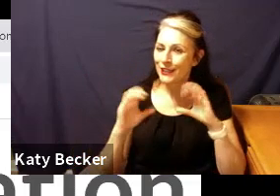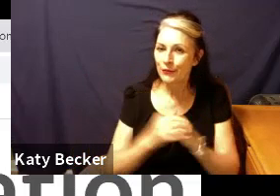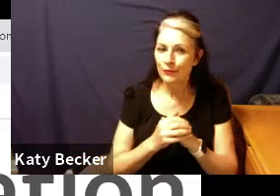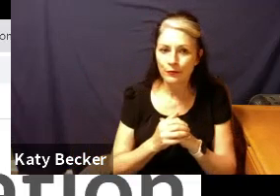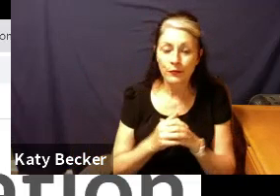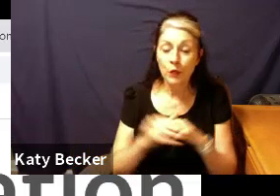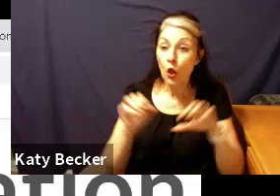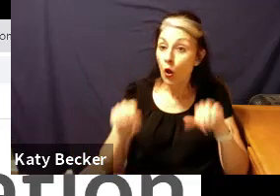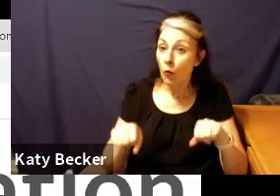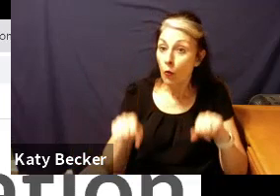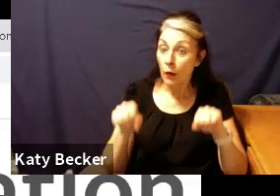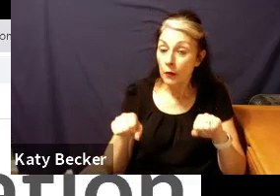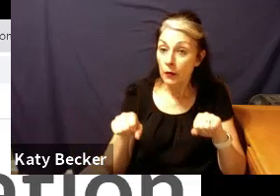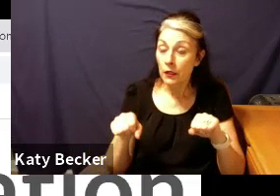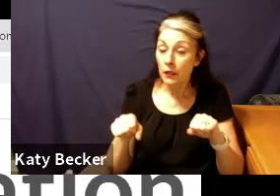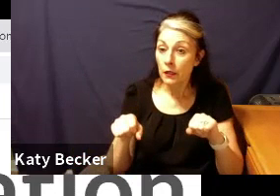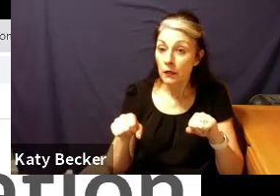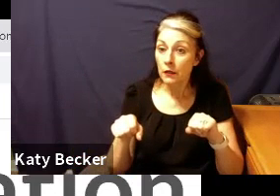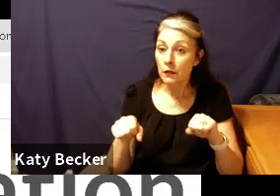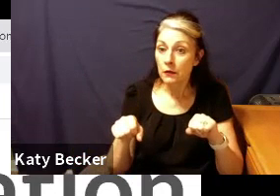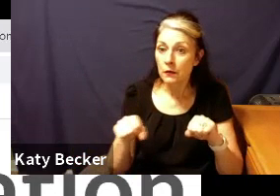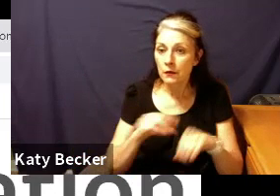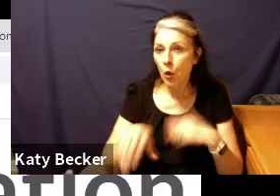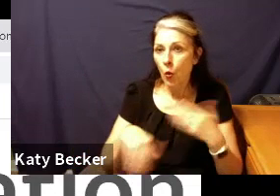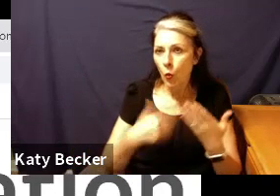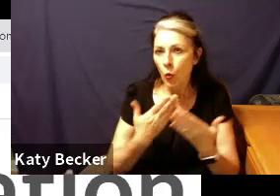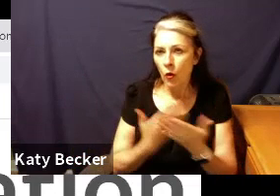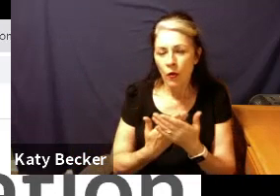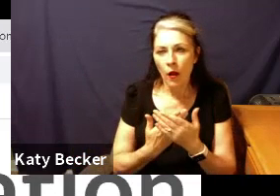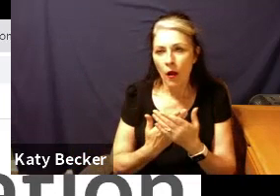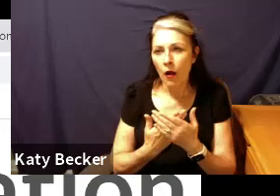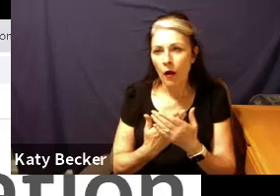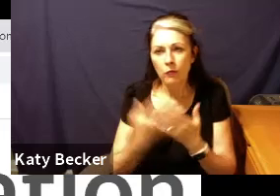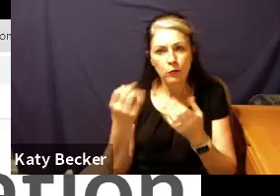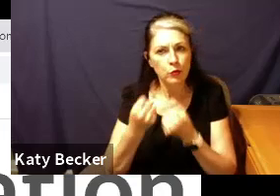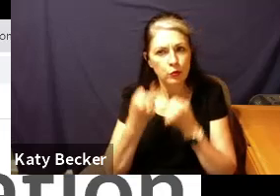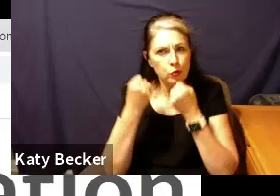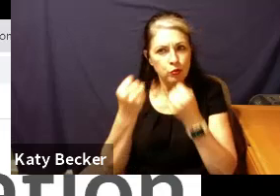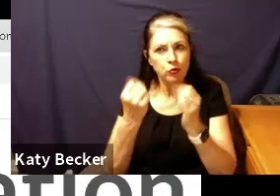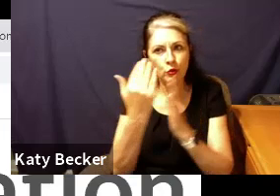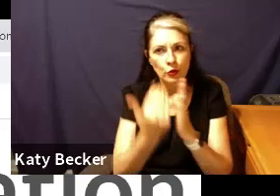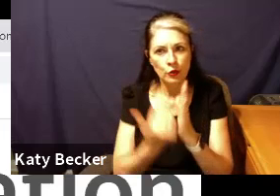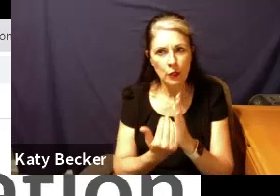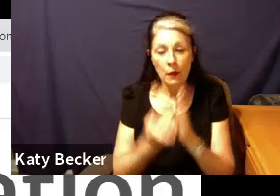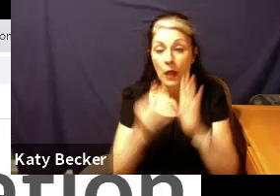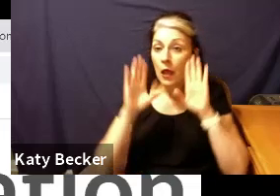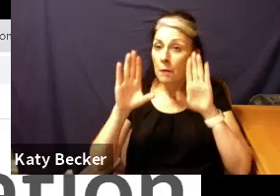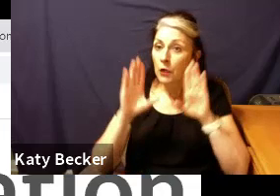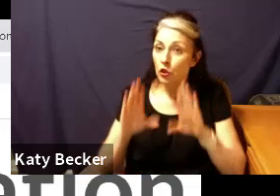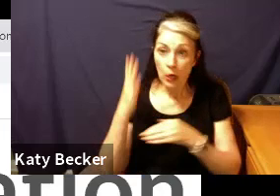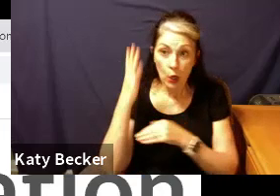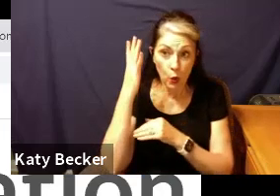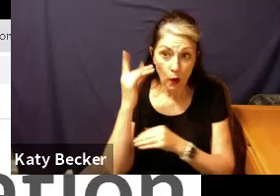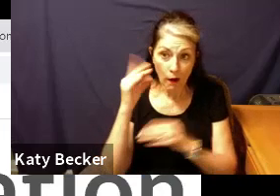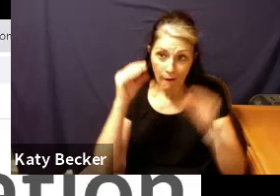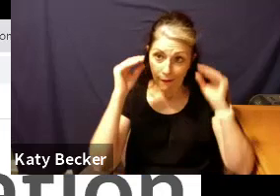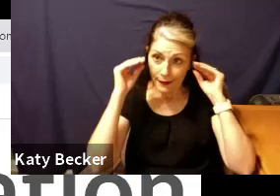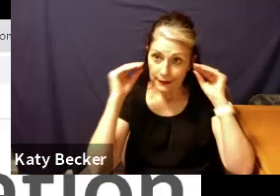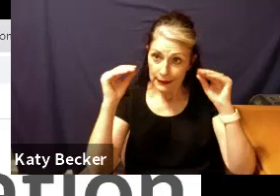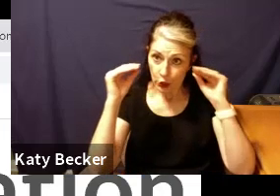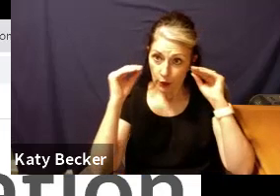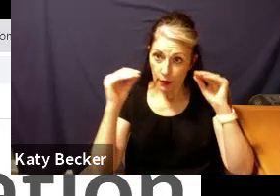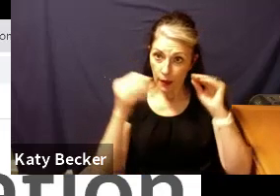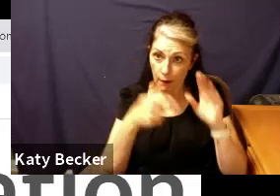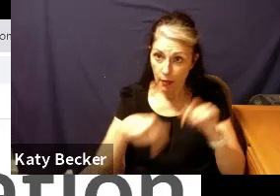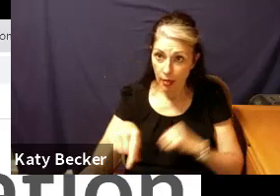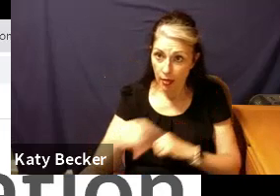is probably actually all of them are pretty powerful lessons, but this is another great one because it's teaching them to understand